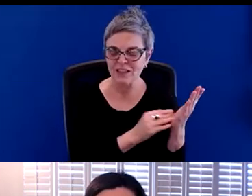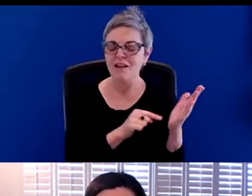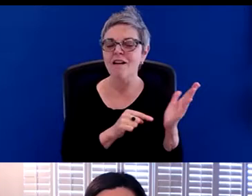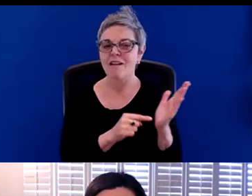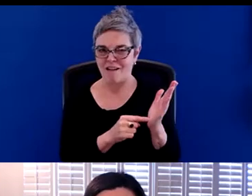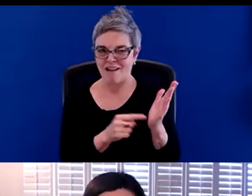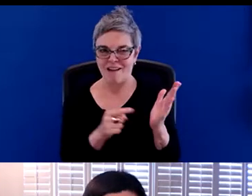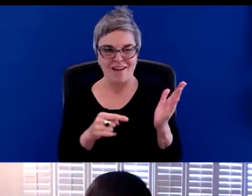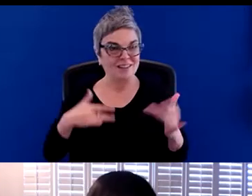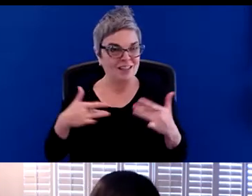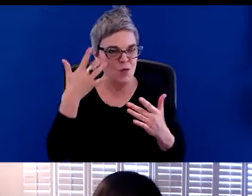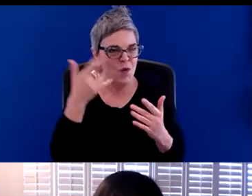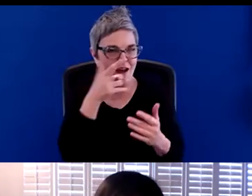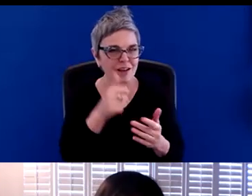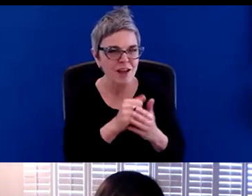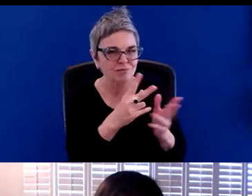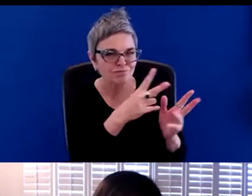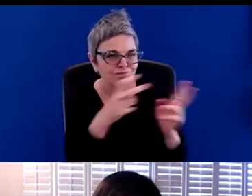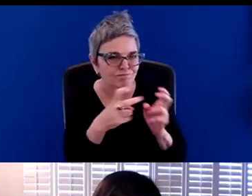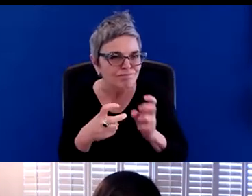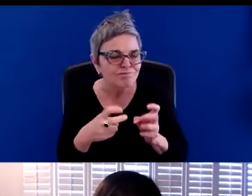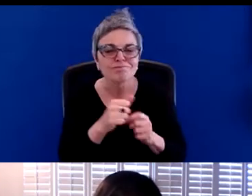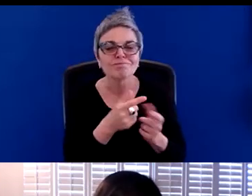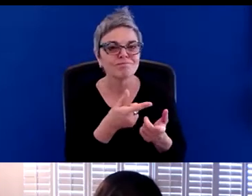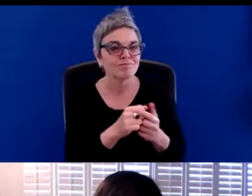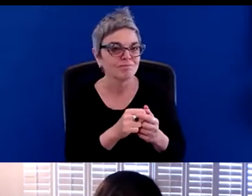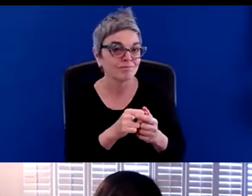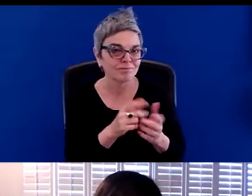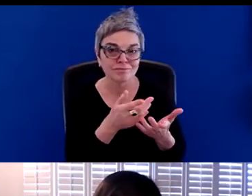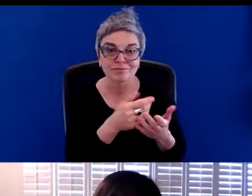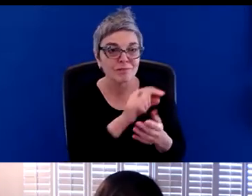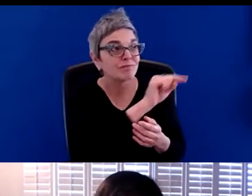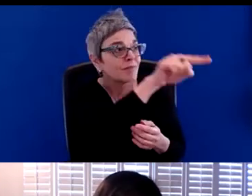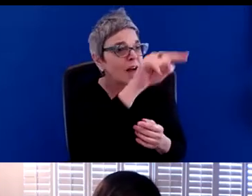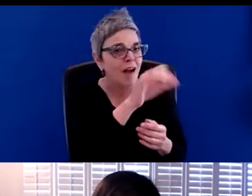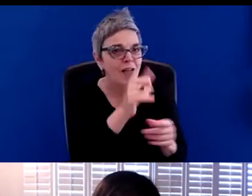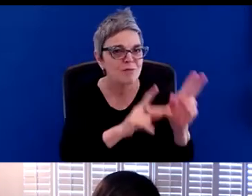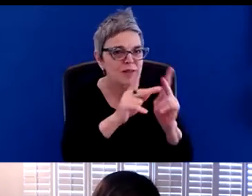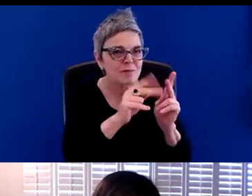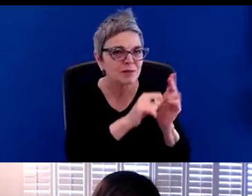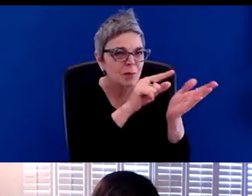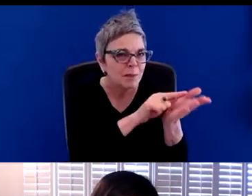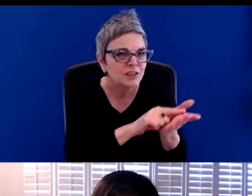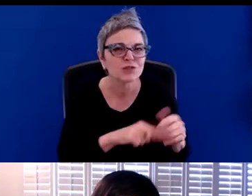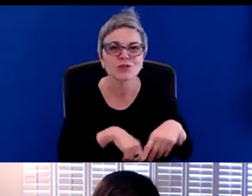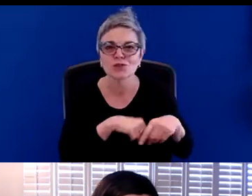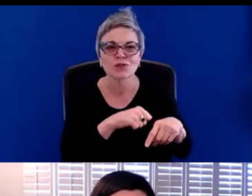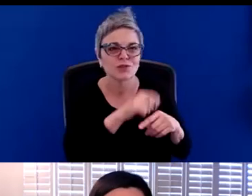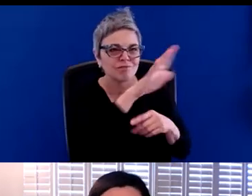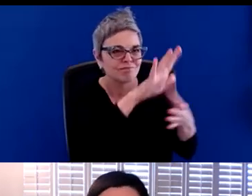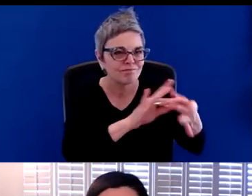use people's publications, and use people's narratives that weren't, you know, mainstream, that weren't necessarily, you know, that when we think